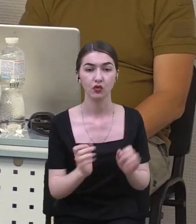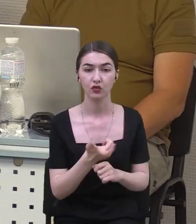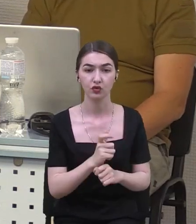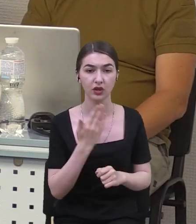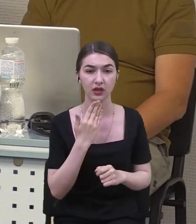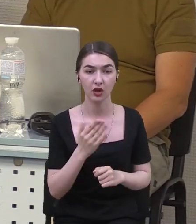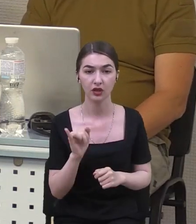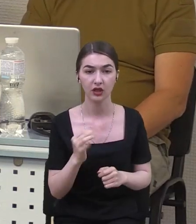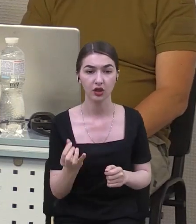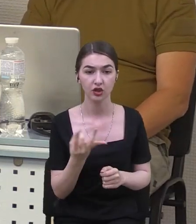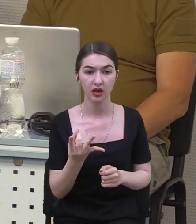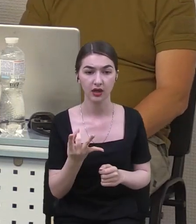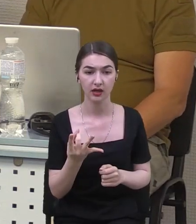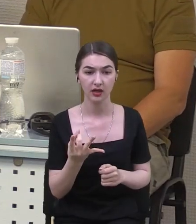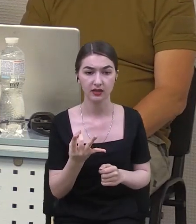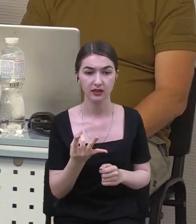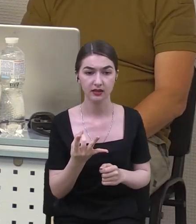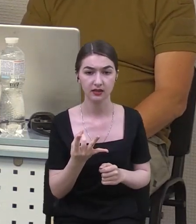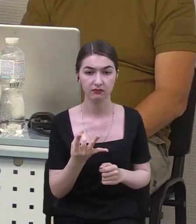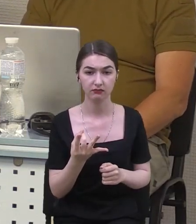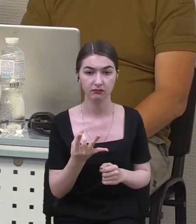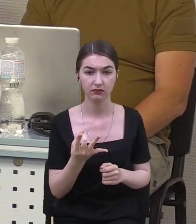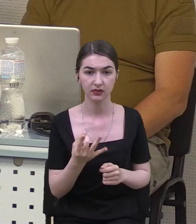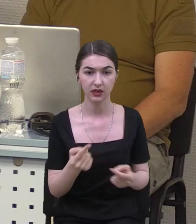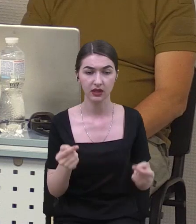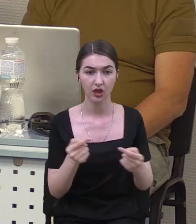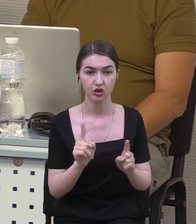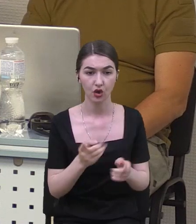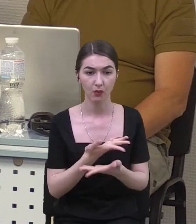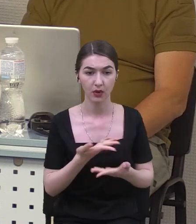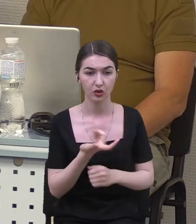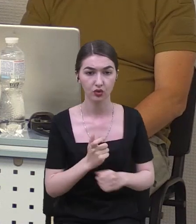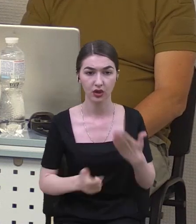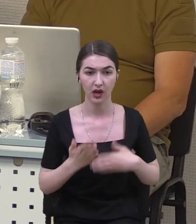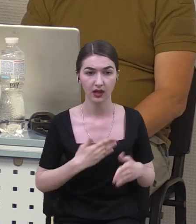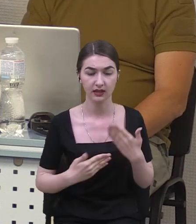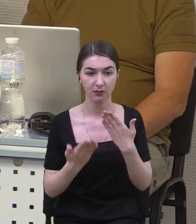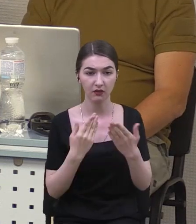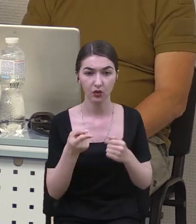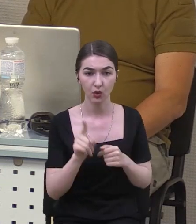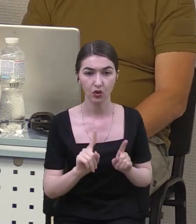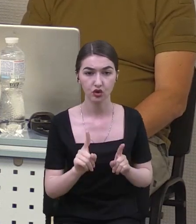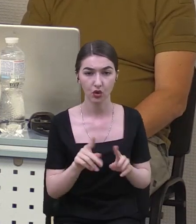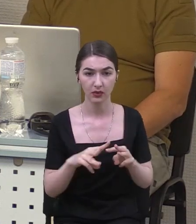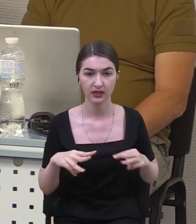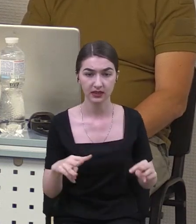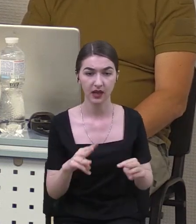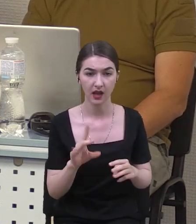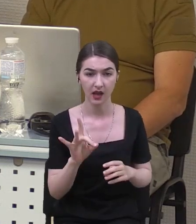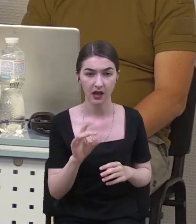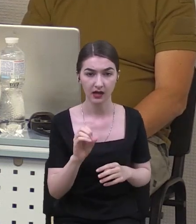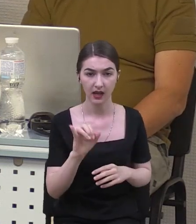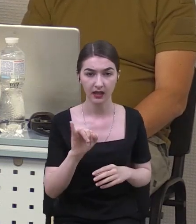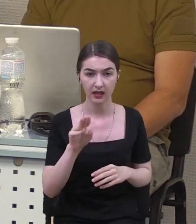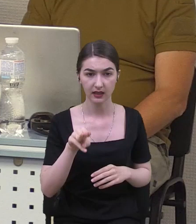really happy for the Ministry of Reintegration on doing this important and a huge first step in victim assistance in